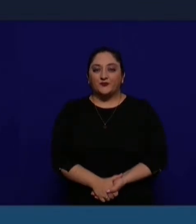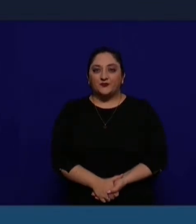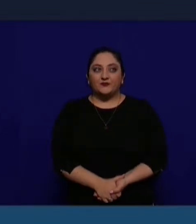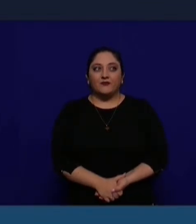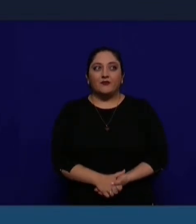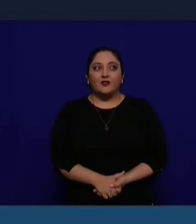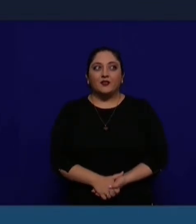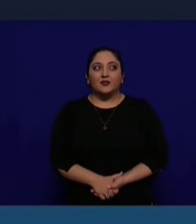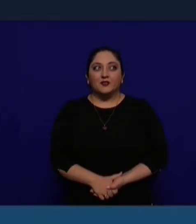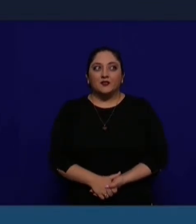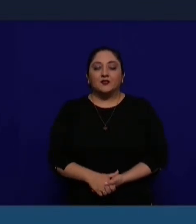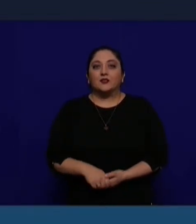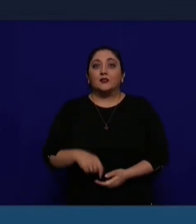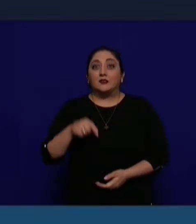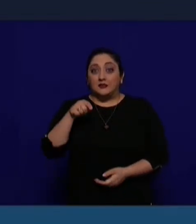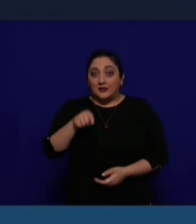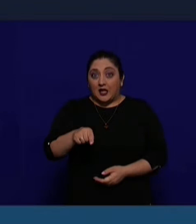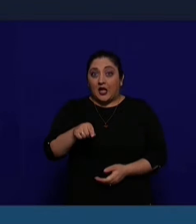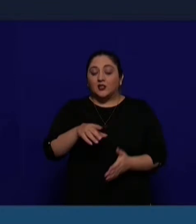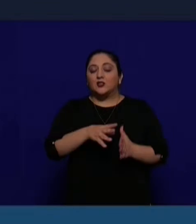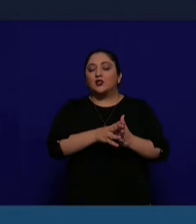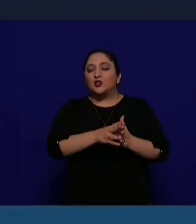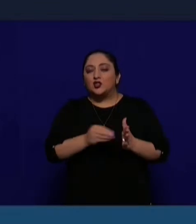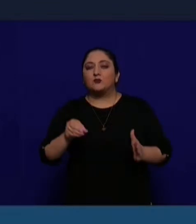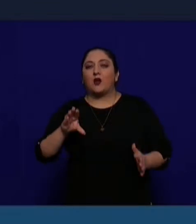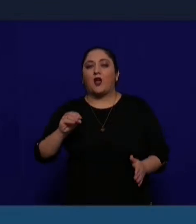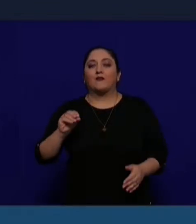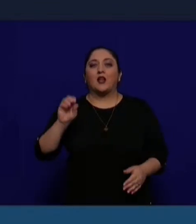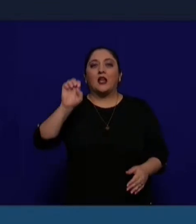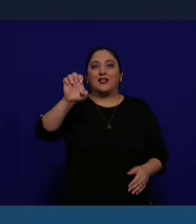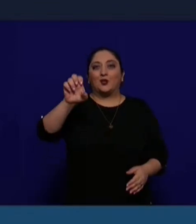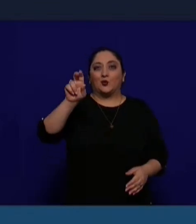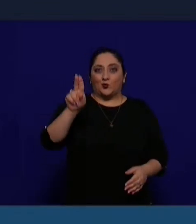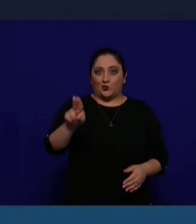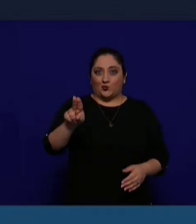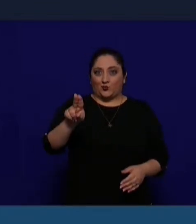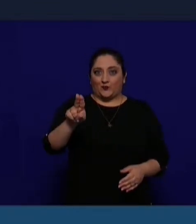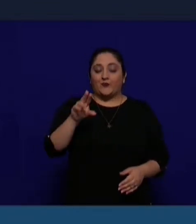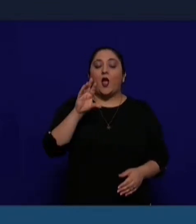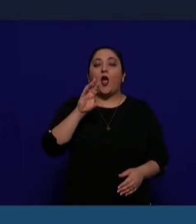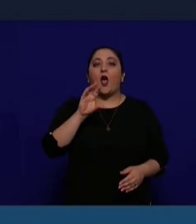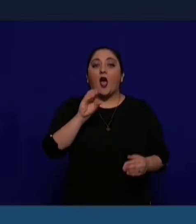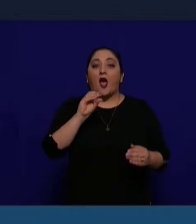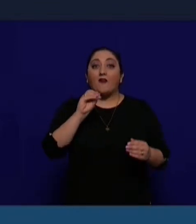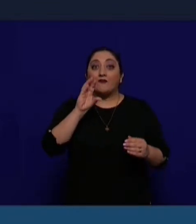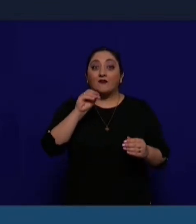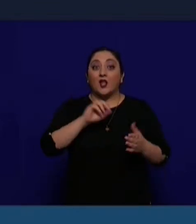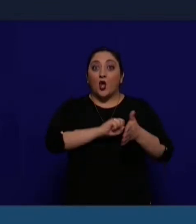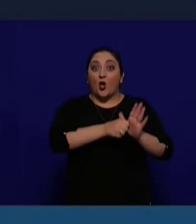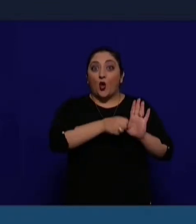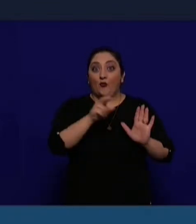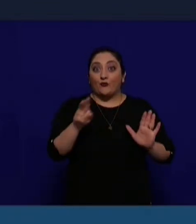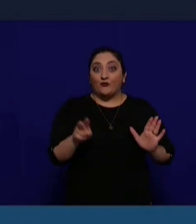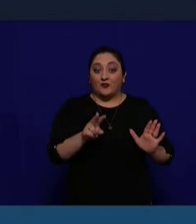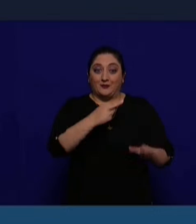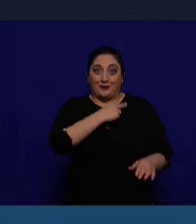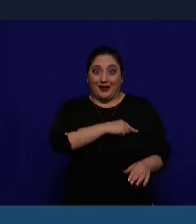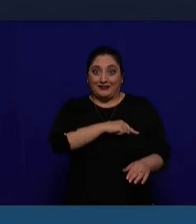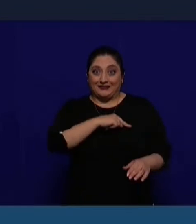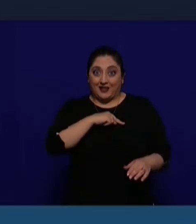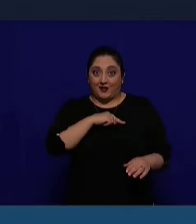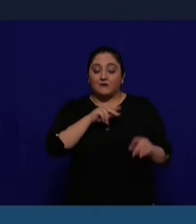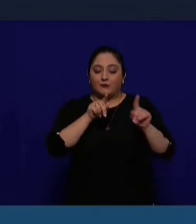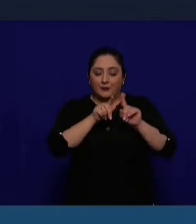Bħalma rajna simili ħafna ta' x'qed jiġri fl-Ewropa ukoll il-maġġor parti tal-każijiet li qed ikollna